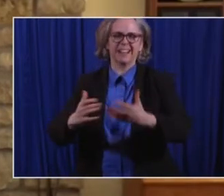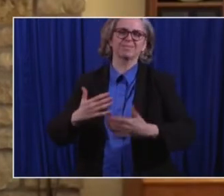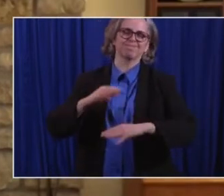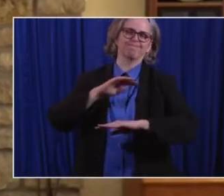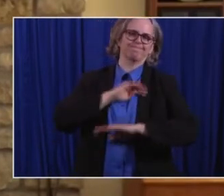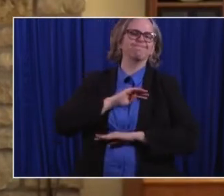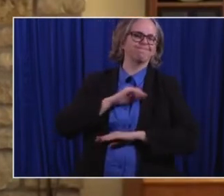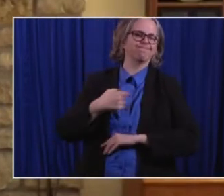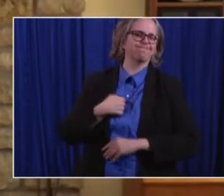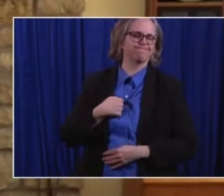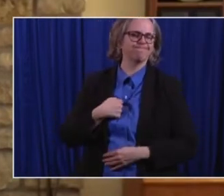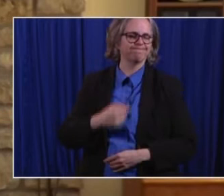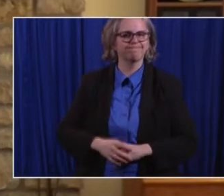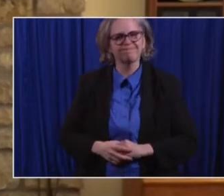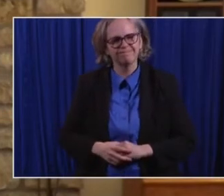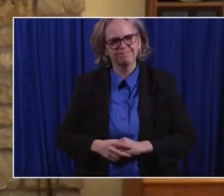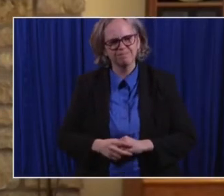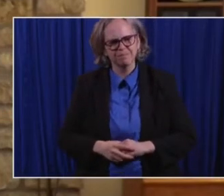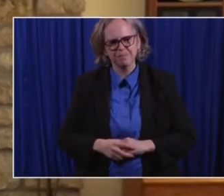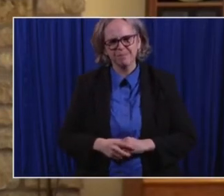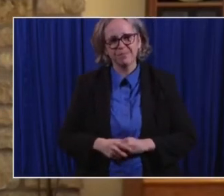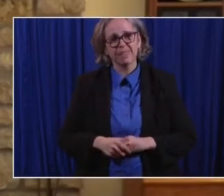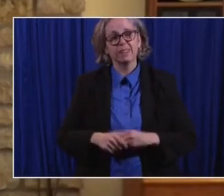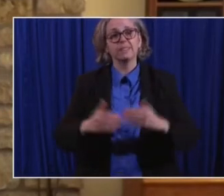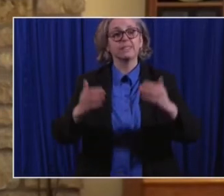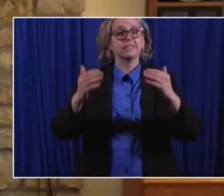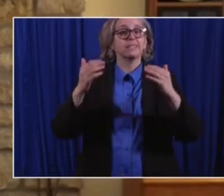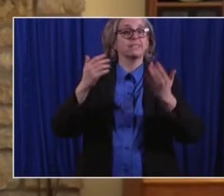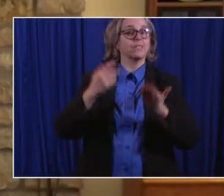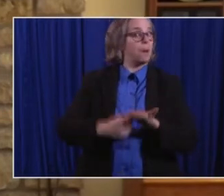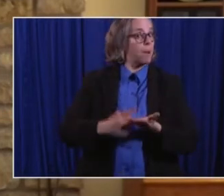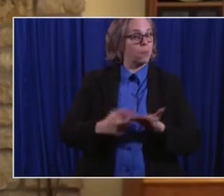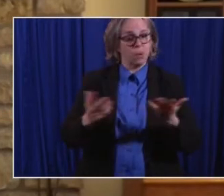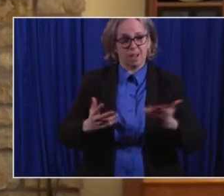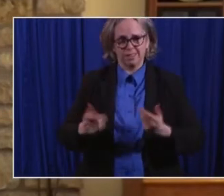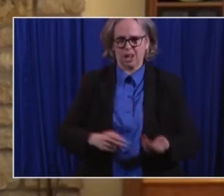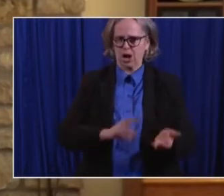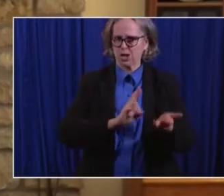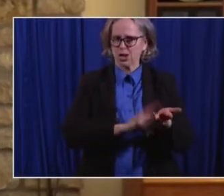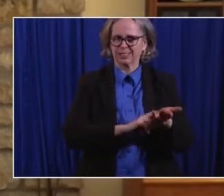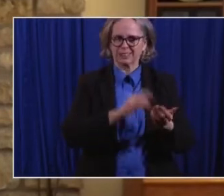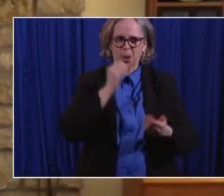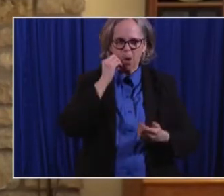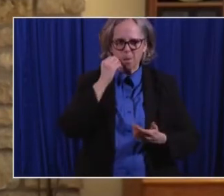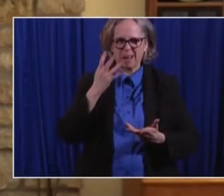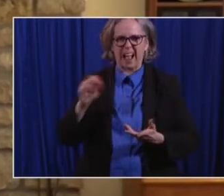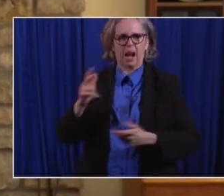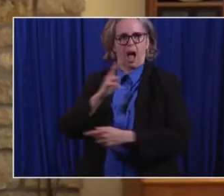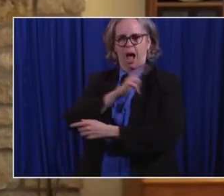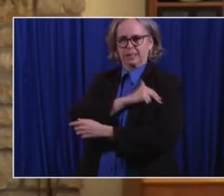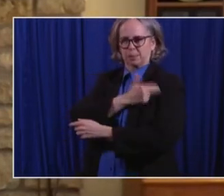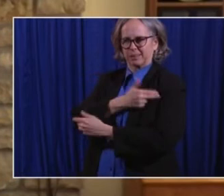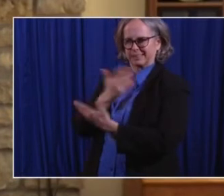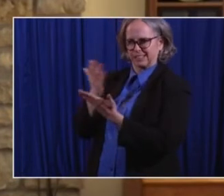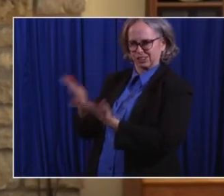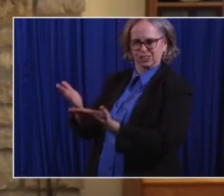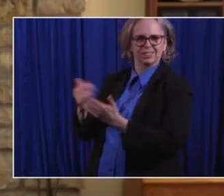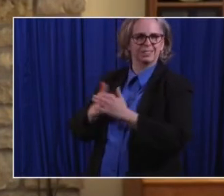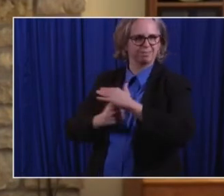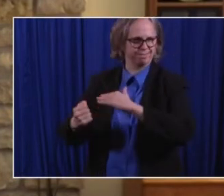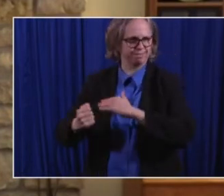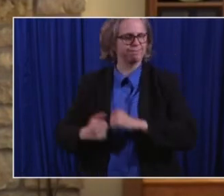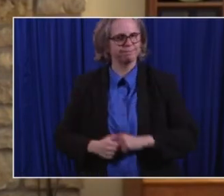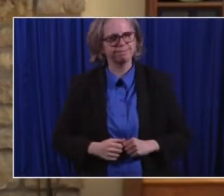I want to talk now a little bit about nursing homes as well as hospitalization in general. We're pleased with the